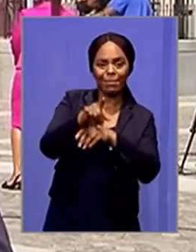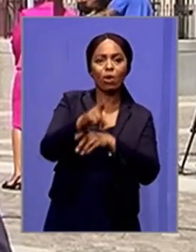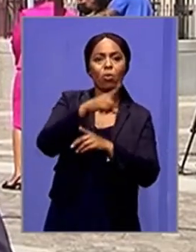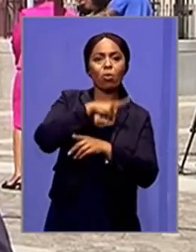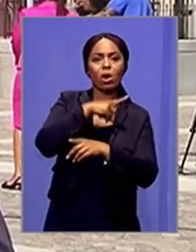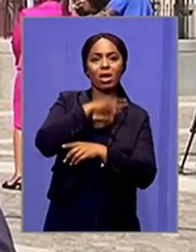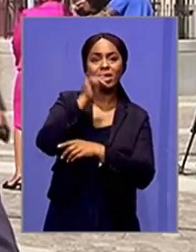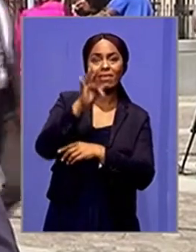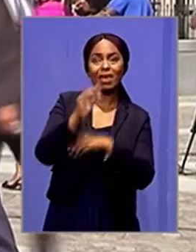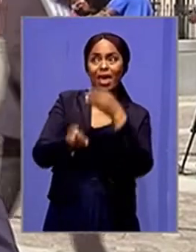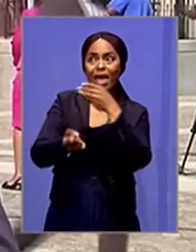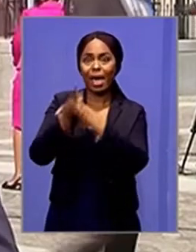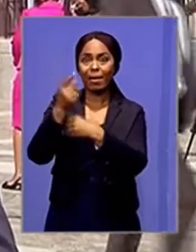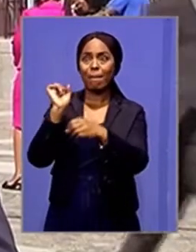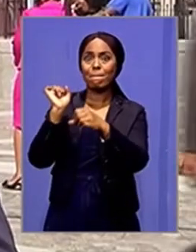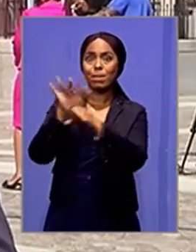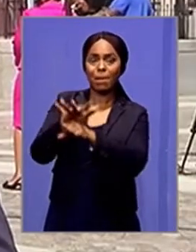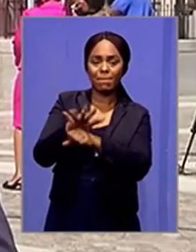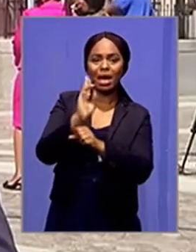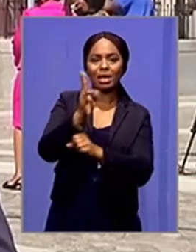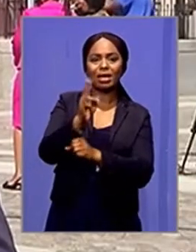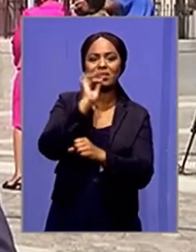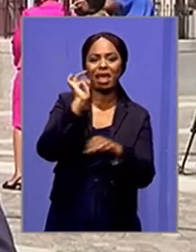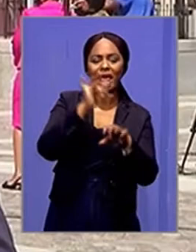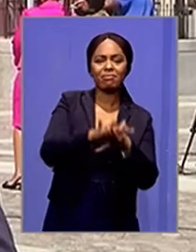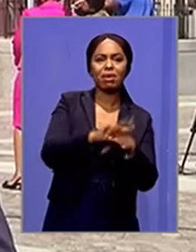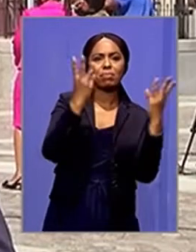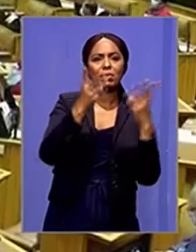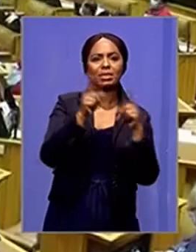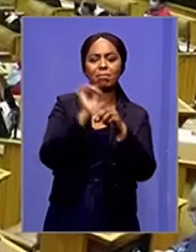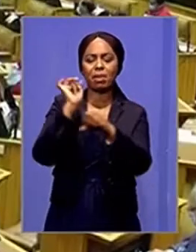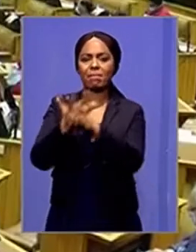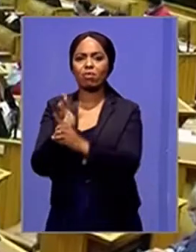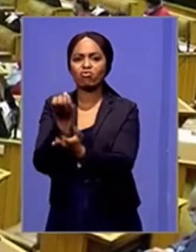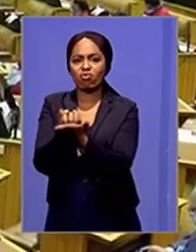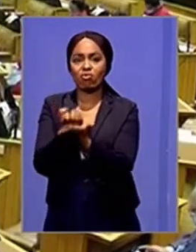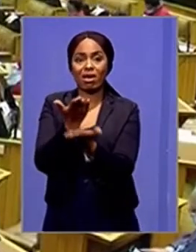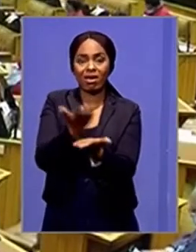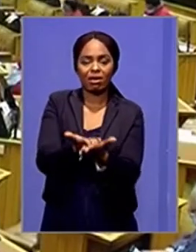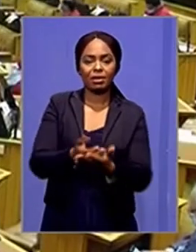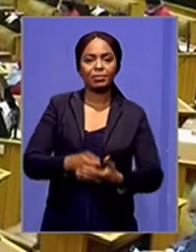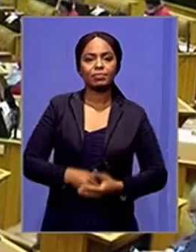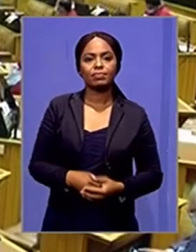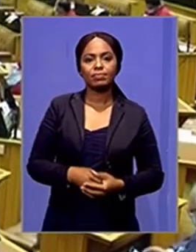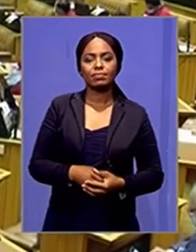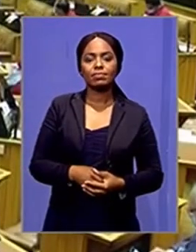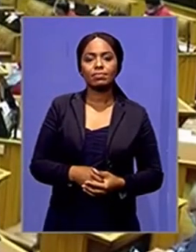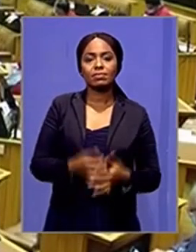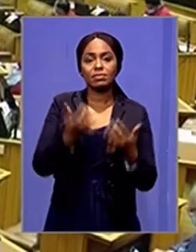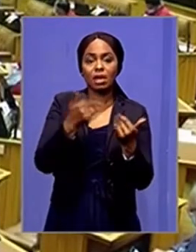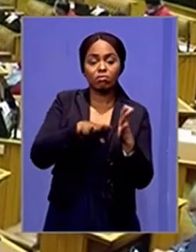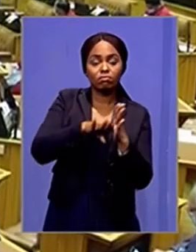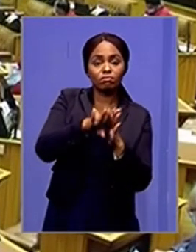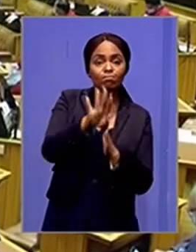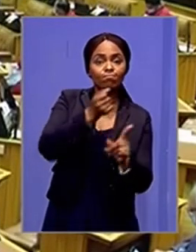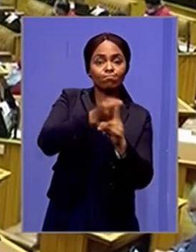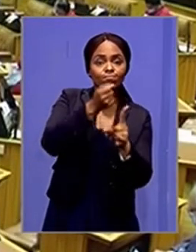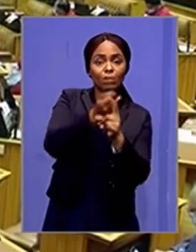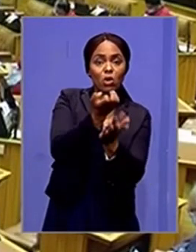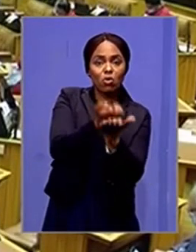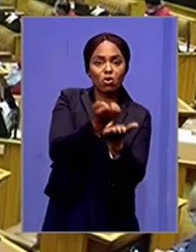ba le luba le lengwe go tla ama setšhaba le ditirelo tša ekonomi gampe. Go hlohleletša ekonomi go gola mmušo o re o